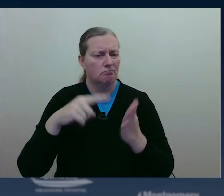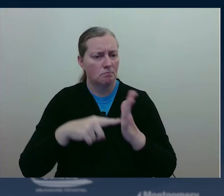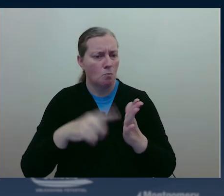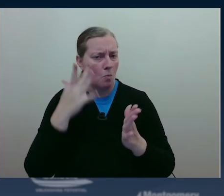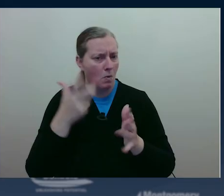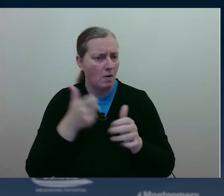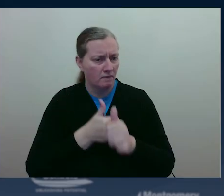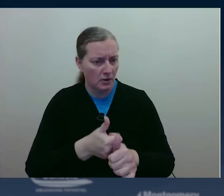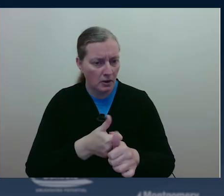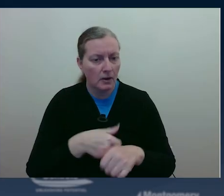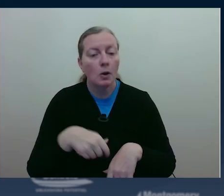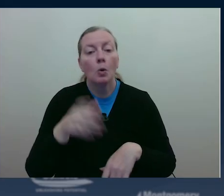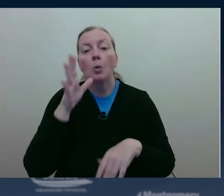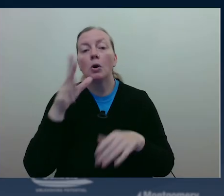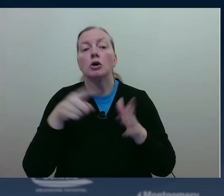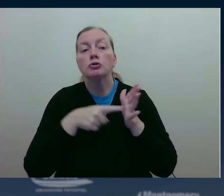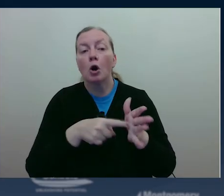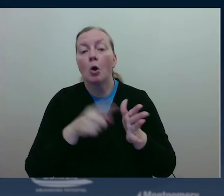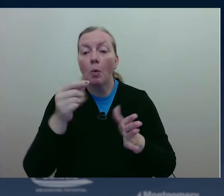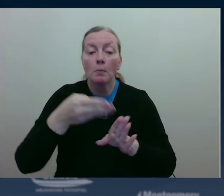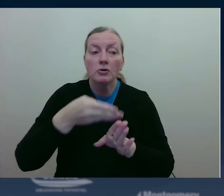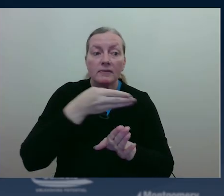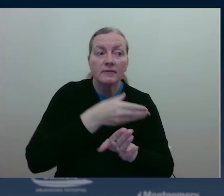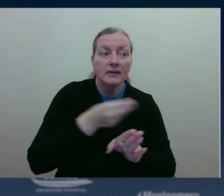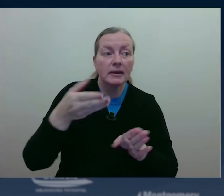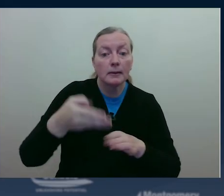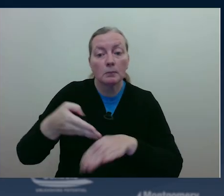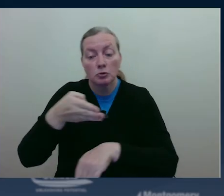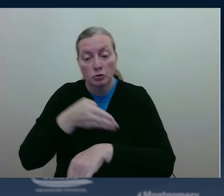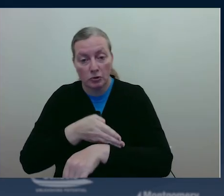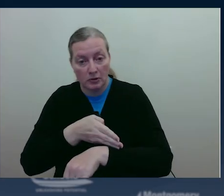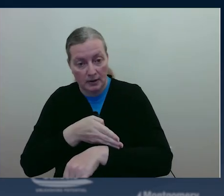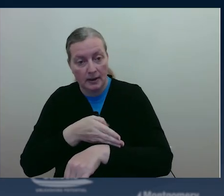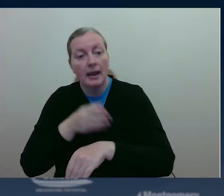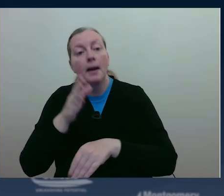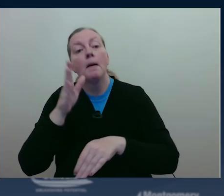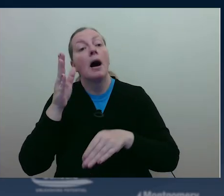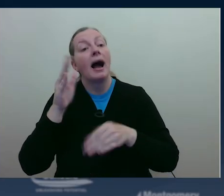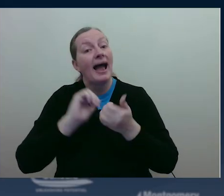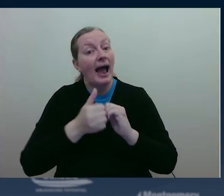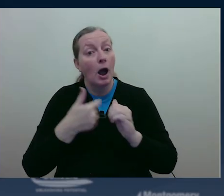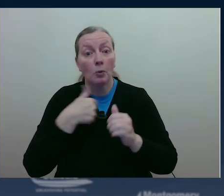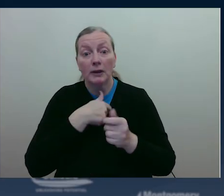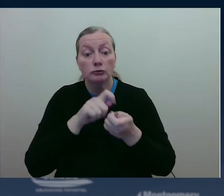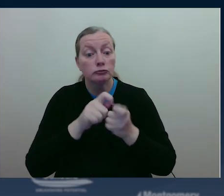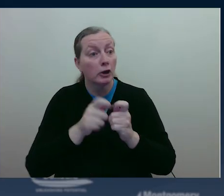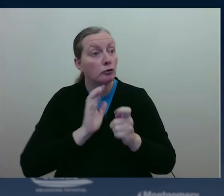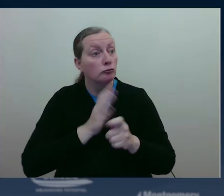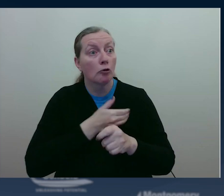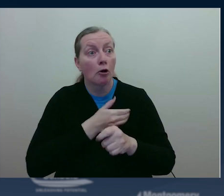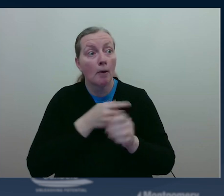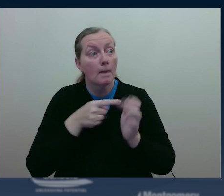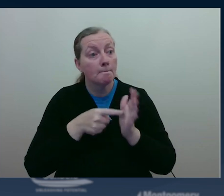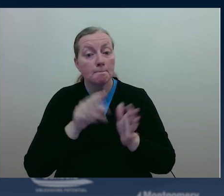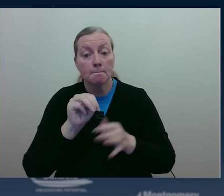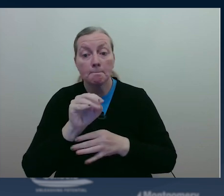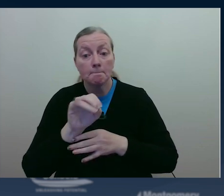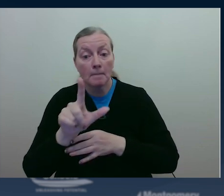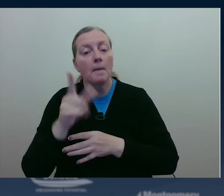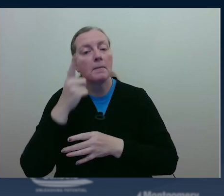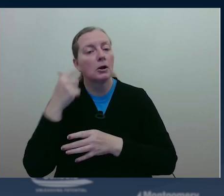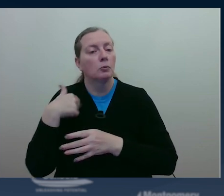models that were shaped by feedback. We will also provide details about some of the programming to